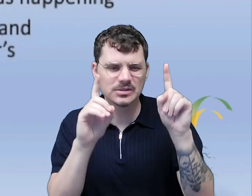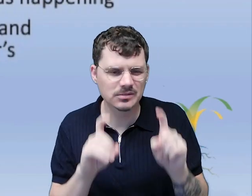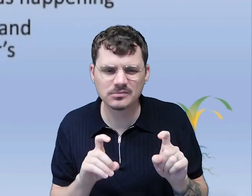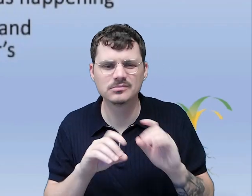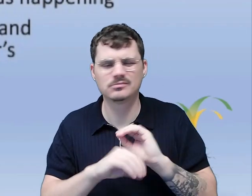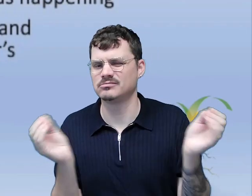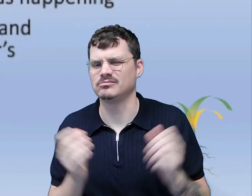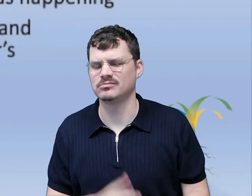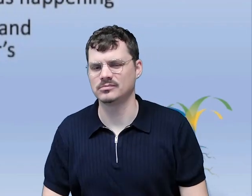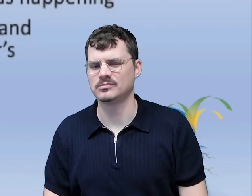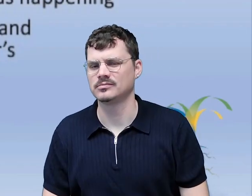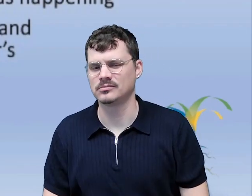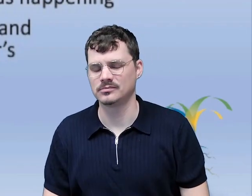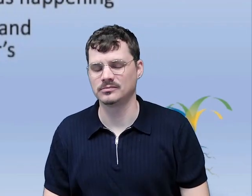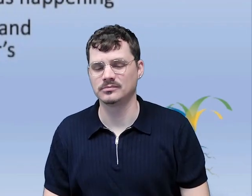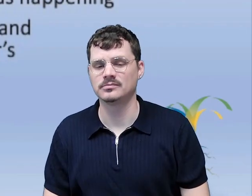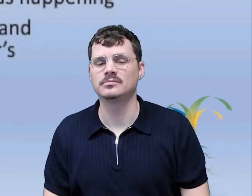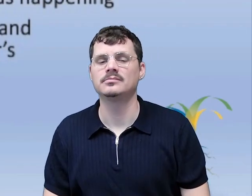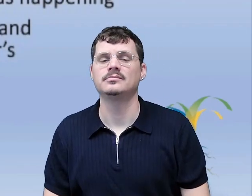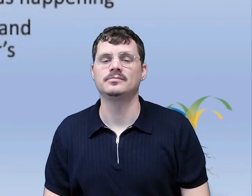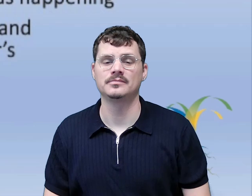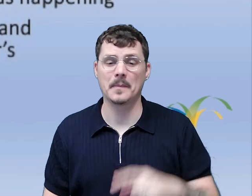No examination, no testing.